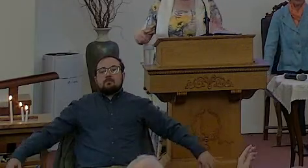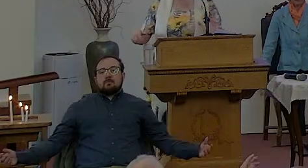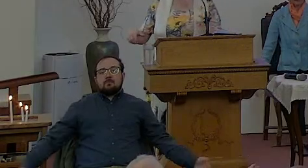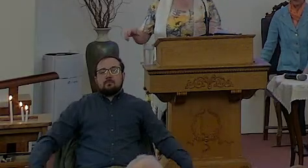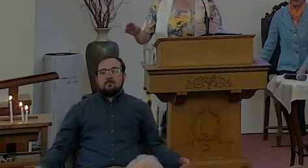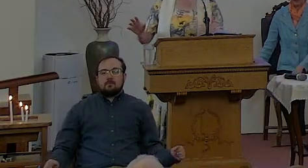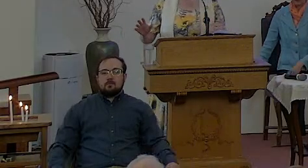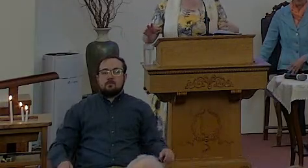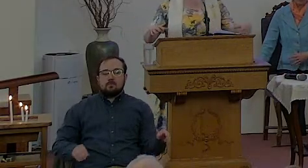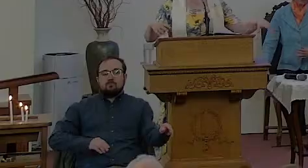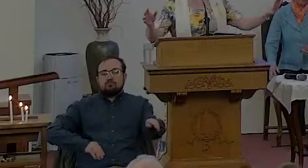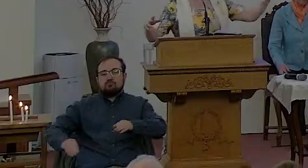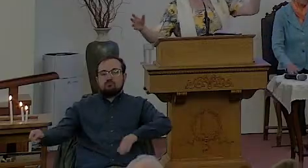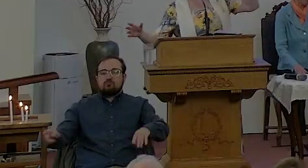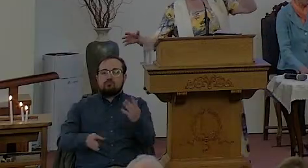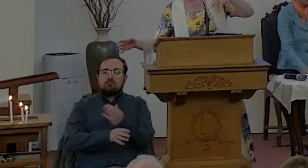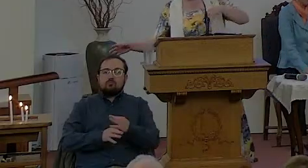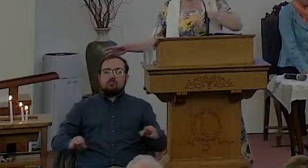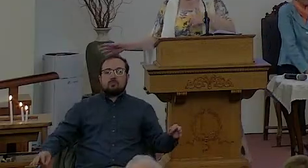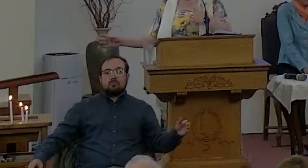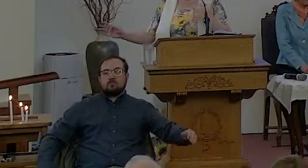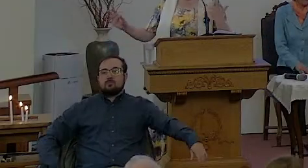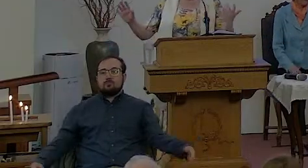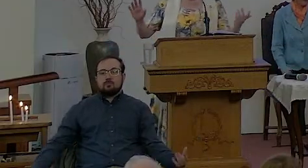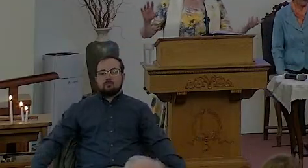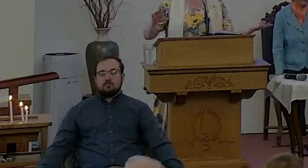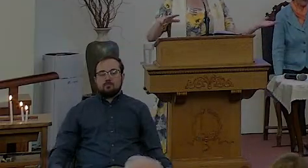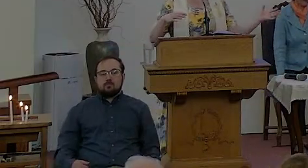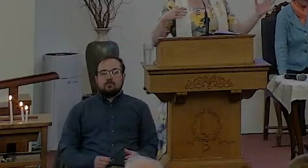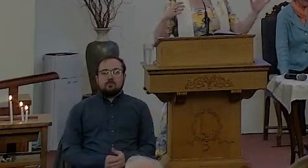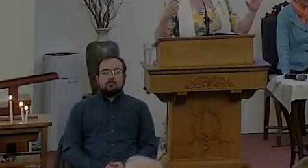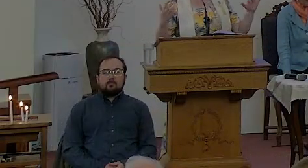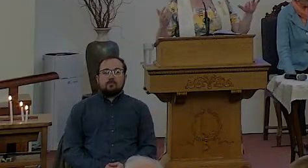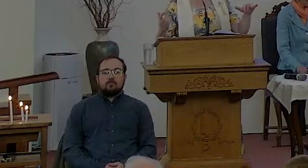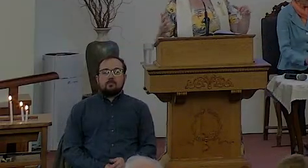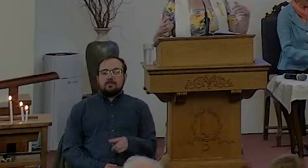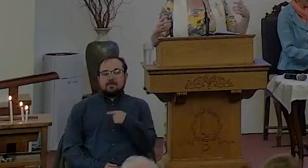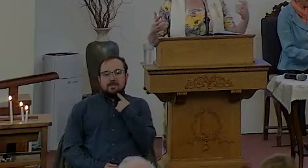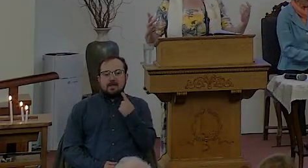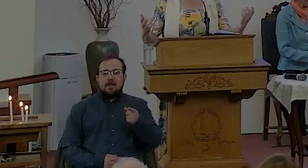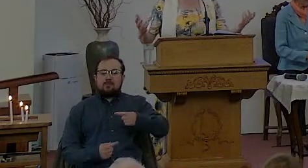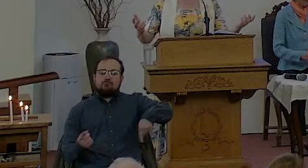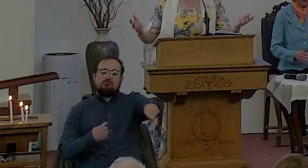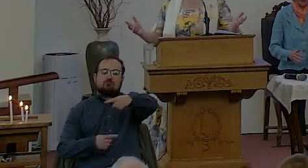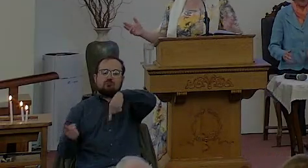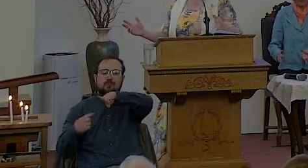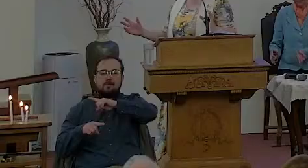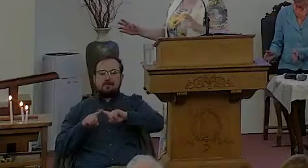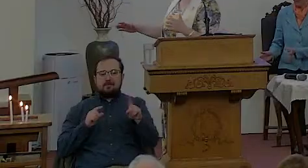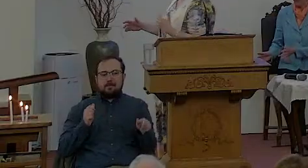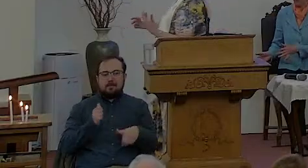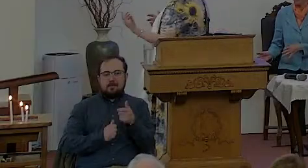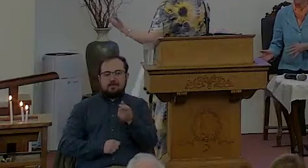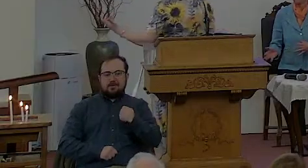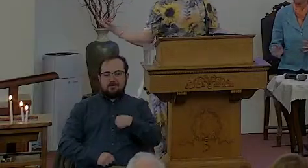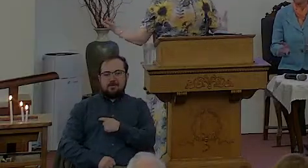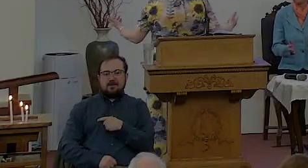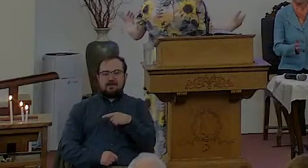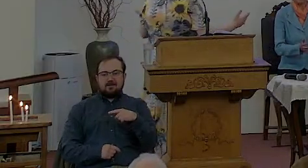little dance, a joyful shake. It says twirl around, but since most of us are seated, we're